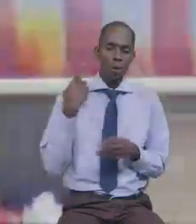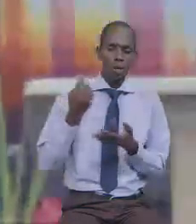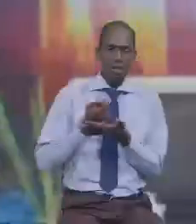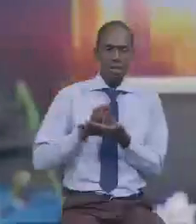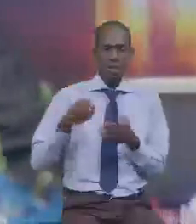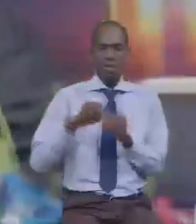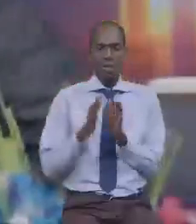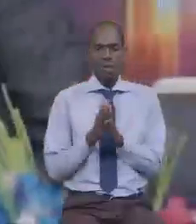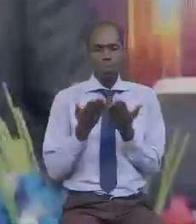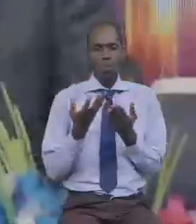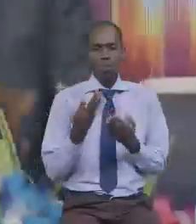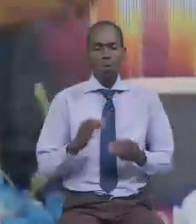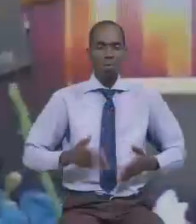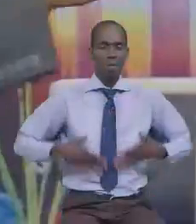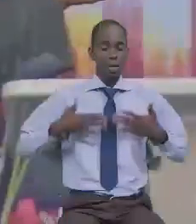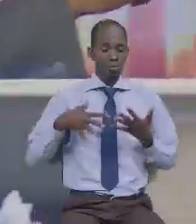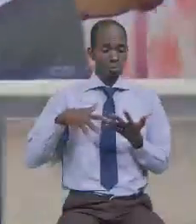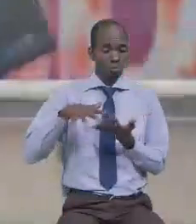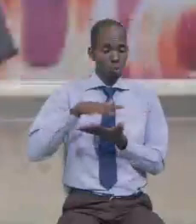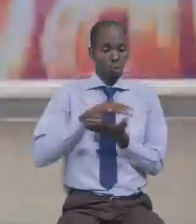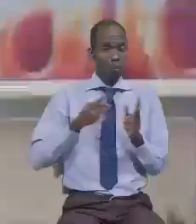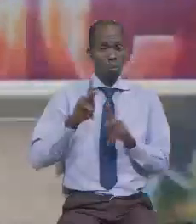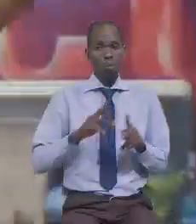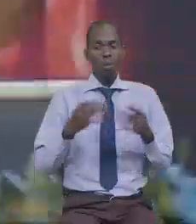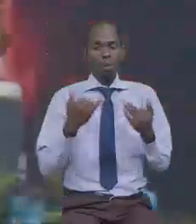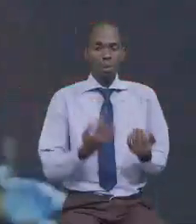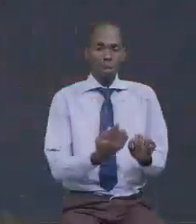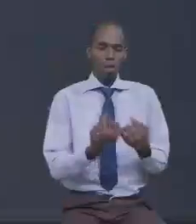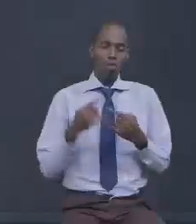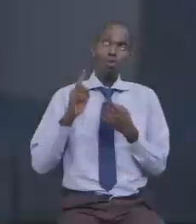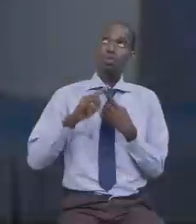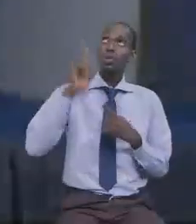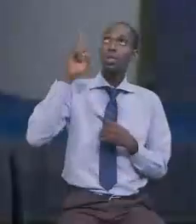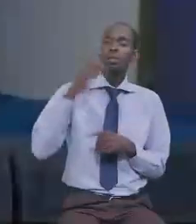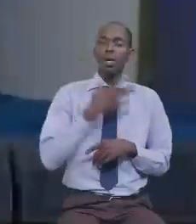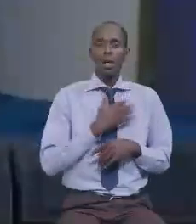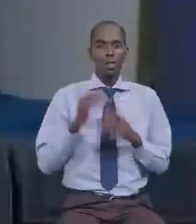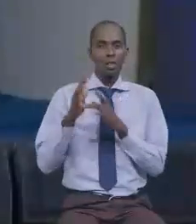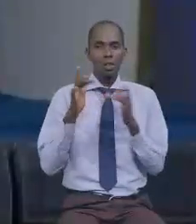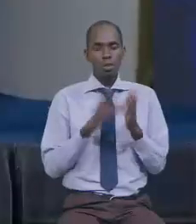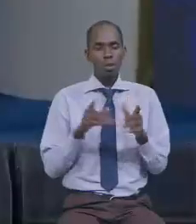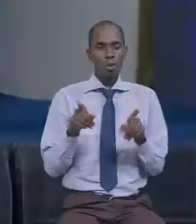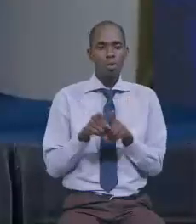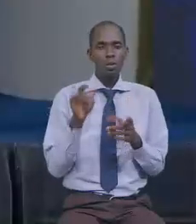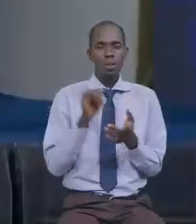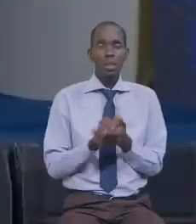Those people, they now come to him, and Jesus also, that he might sanctify